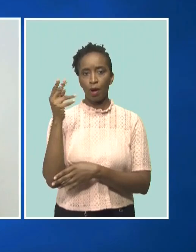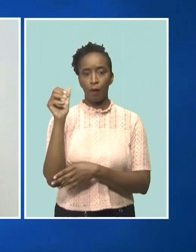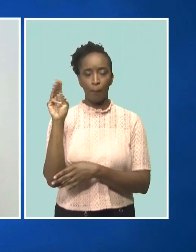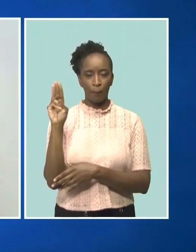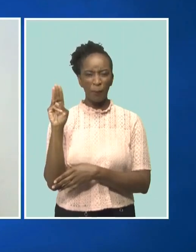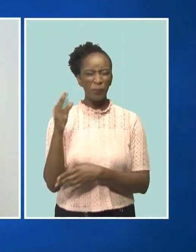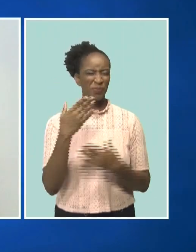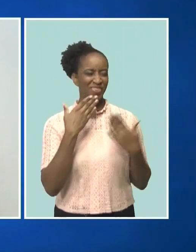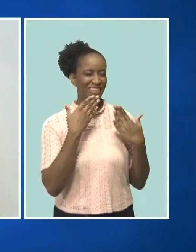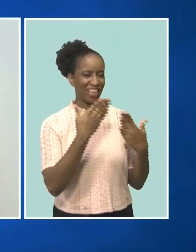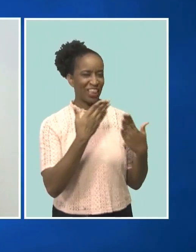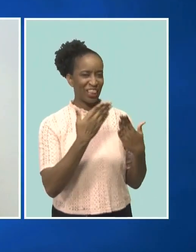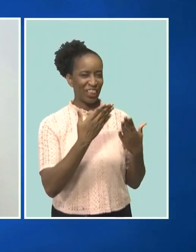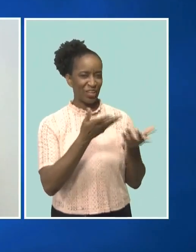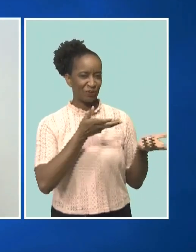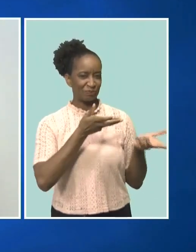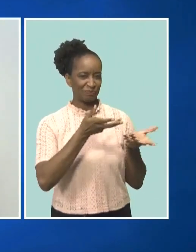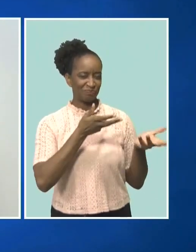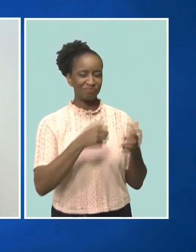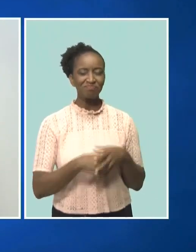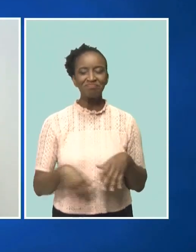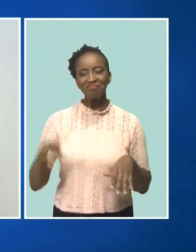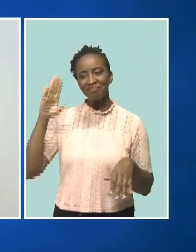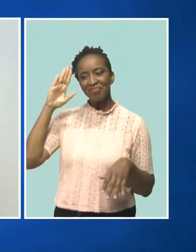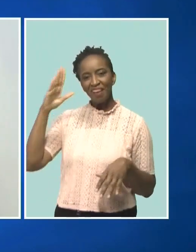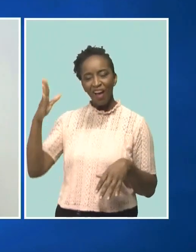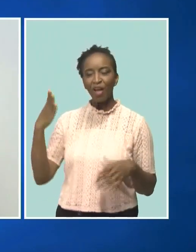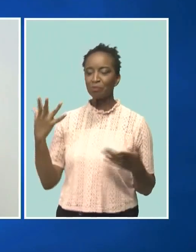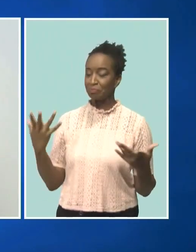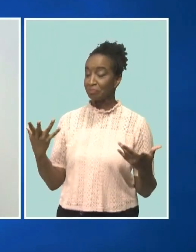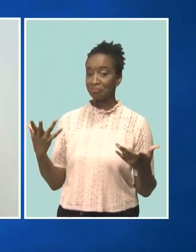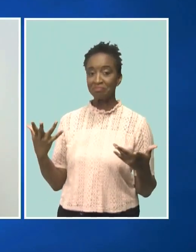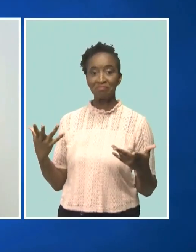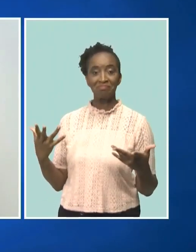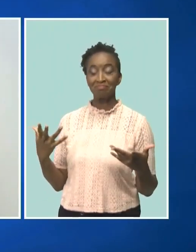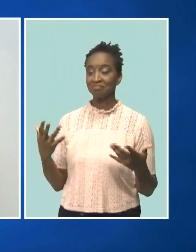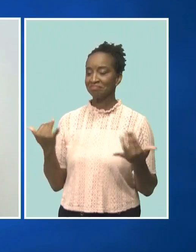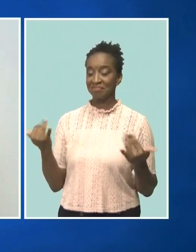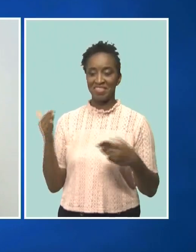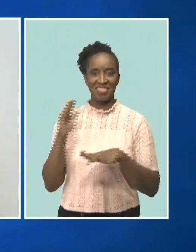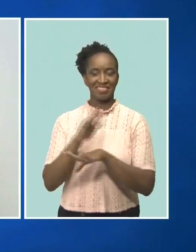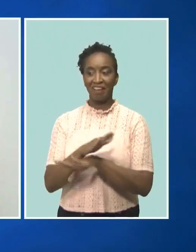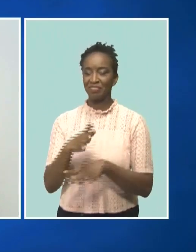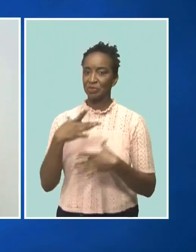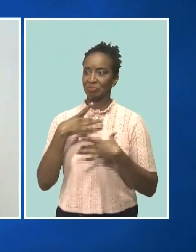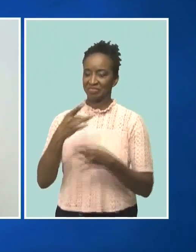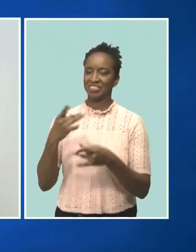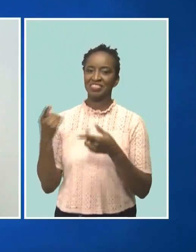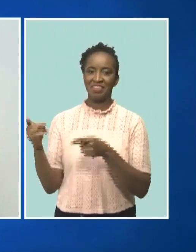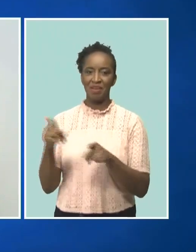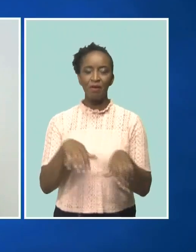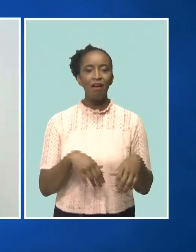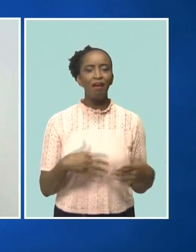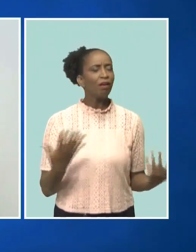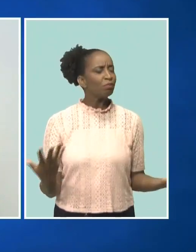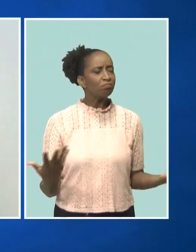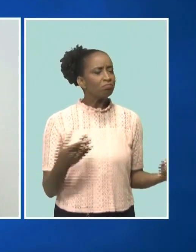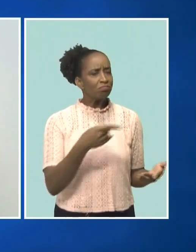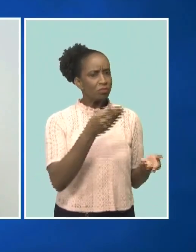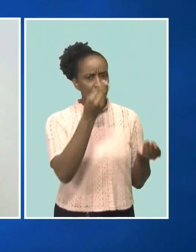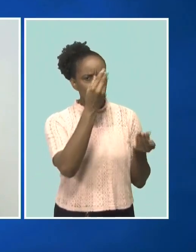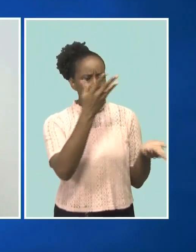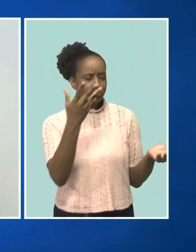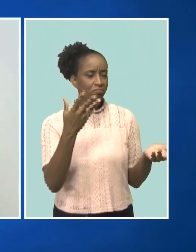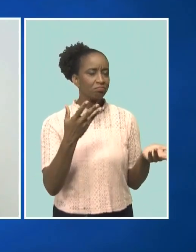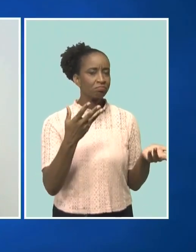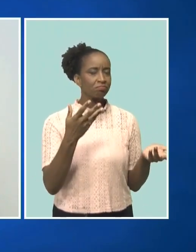all. Hi, Tisha. Good to be with you. Interesting afternoon in politics. Absolutely. What are your thoughts initially on these